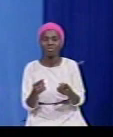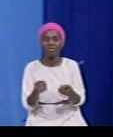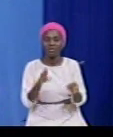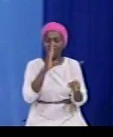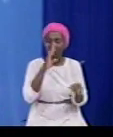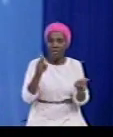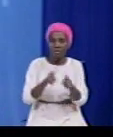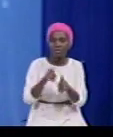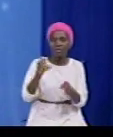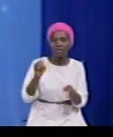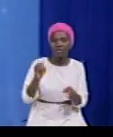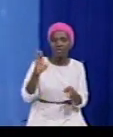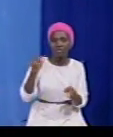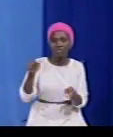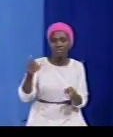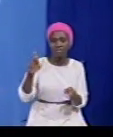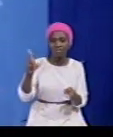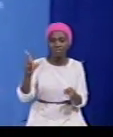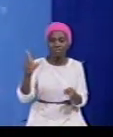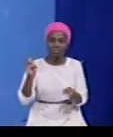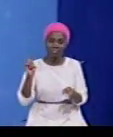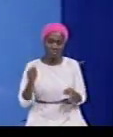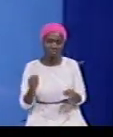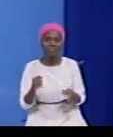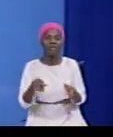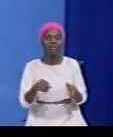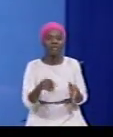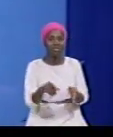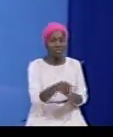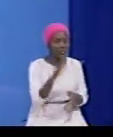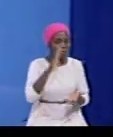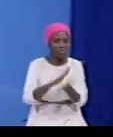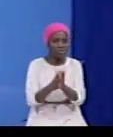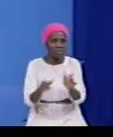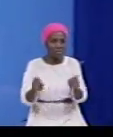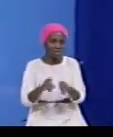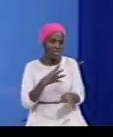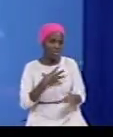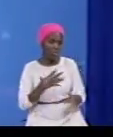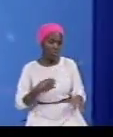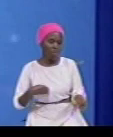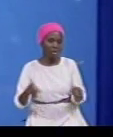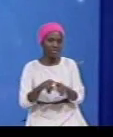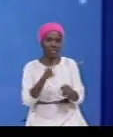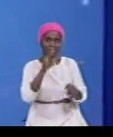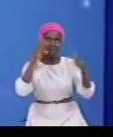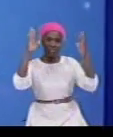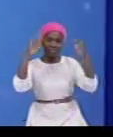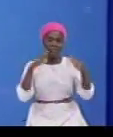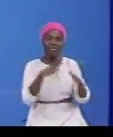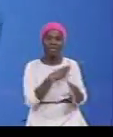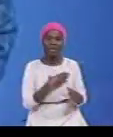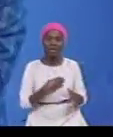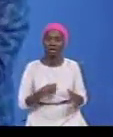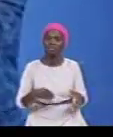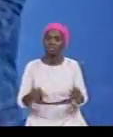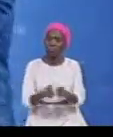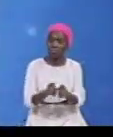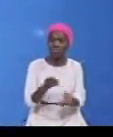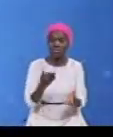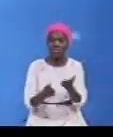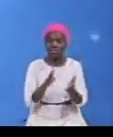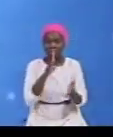as white as snow. And though they be red like crimson, they shall be as